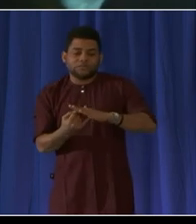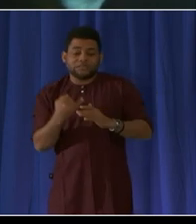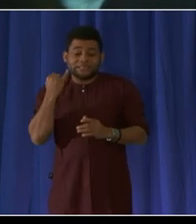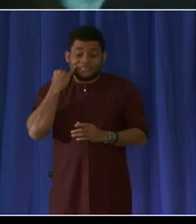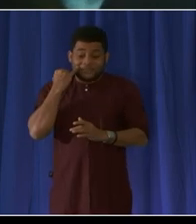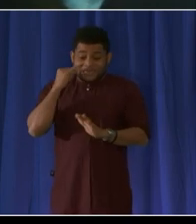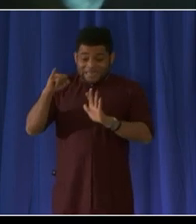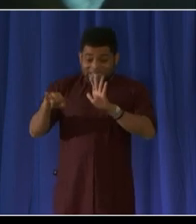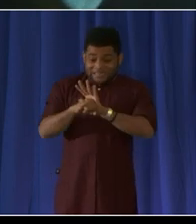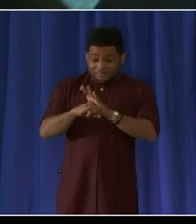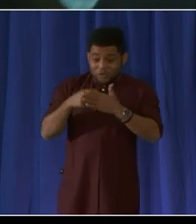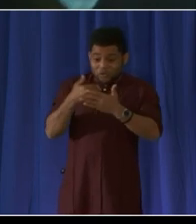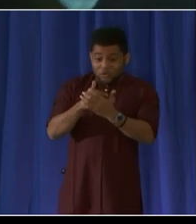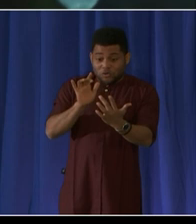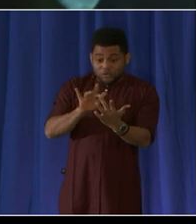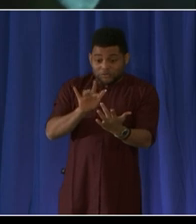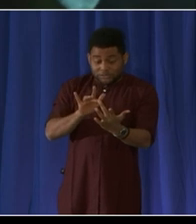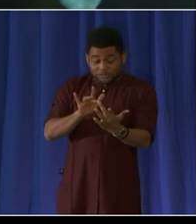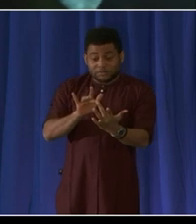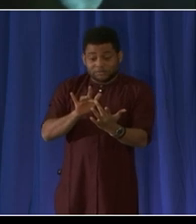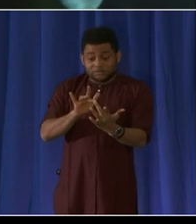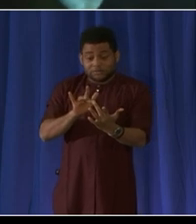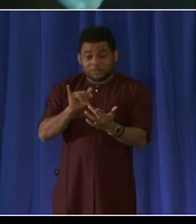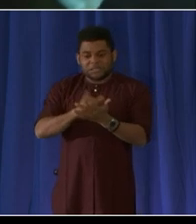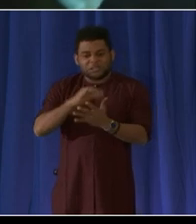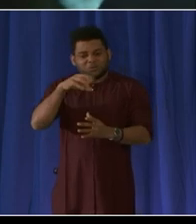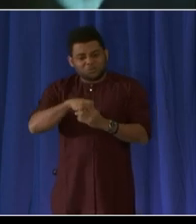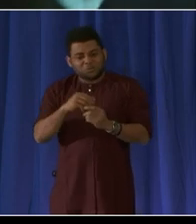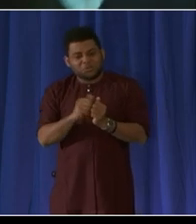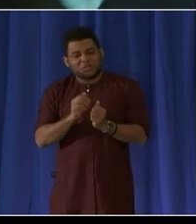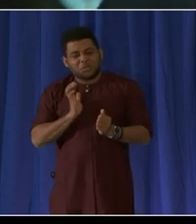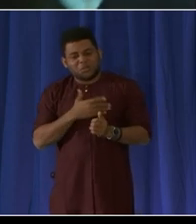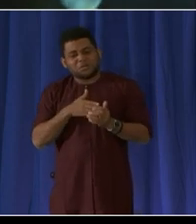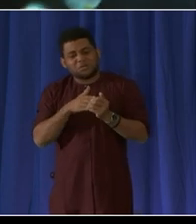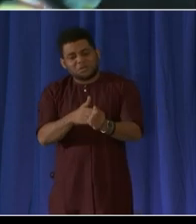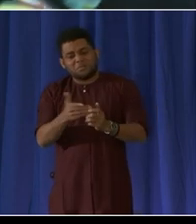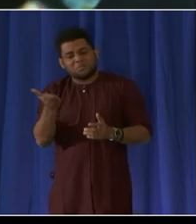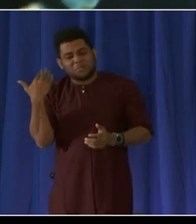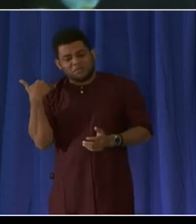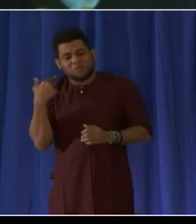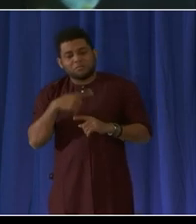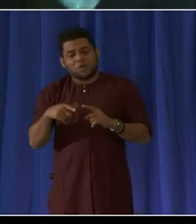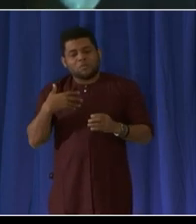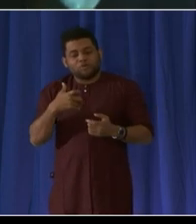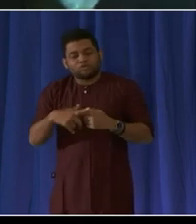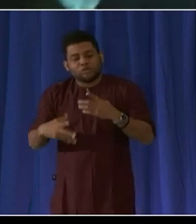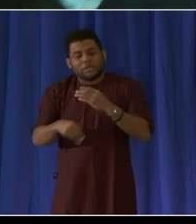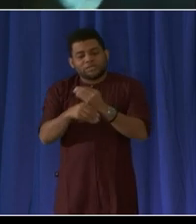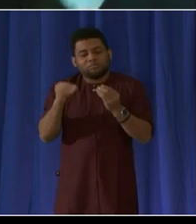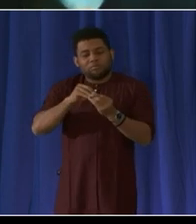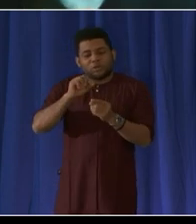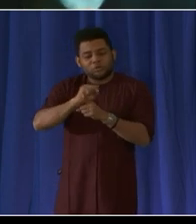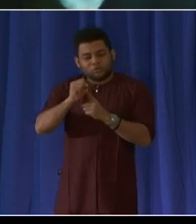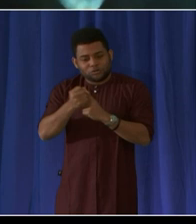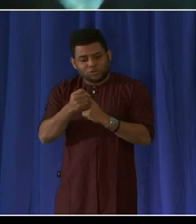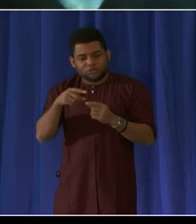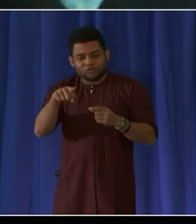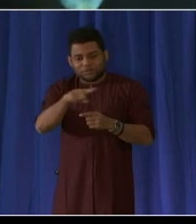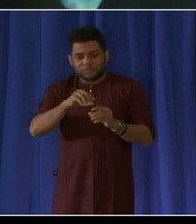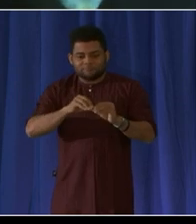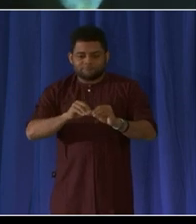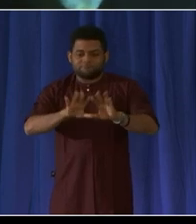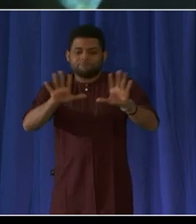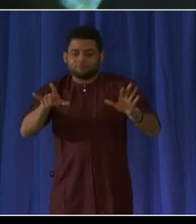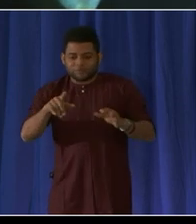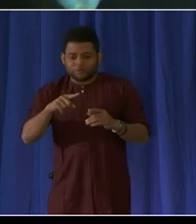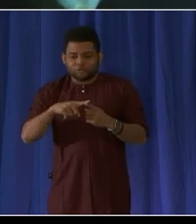a close contact. We've had that as part of our guidance before, but just really providing scenarios and clear